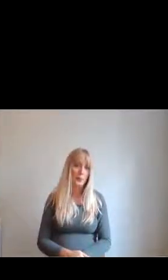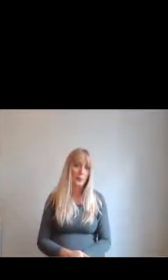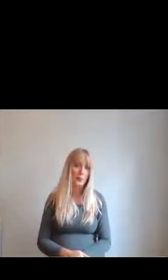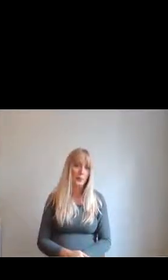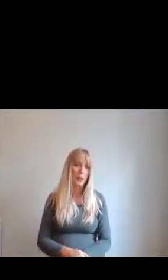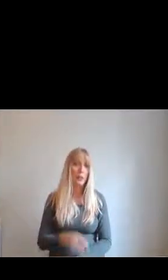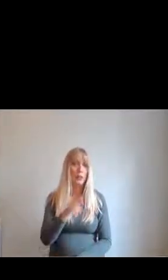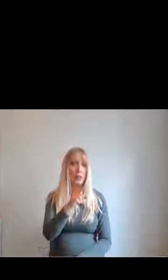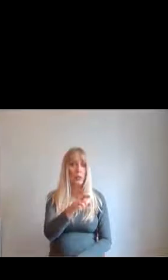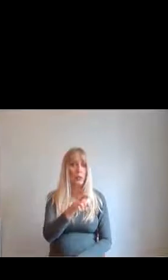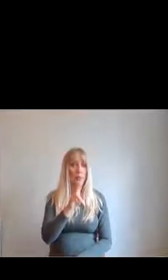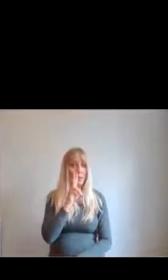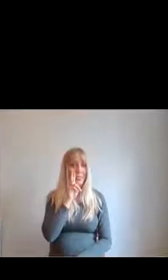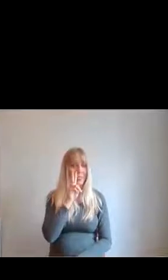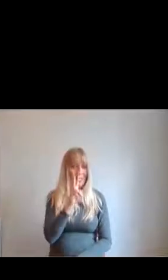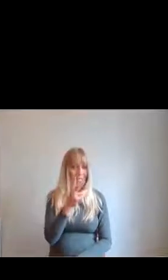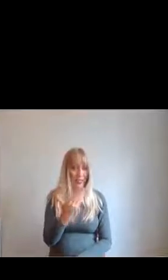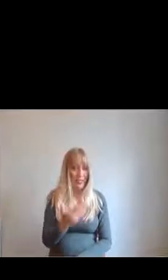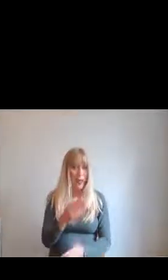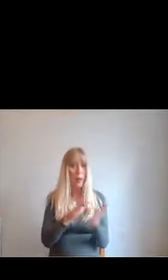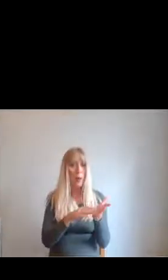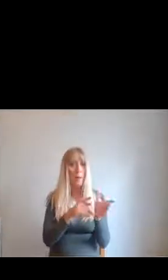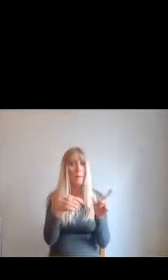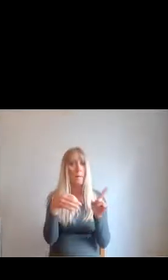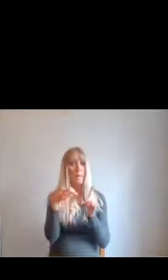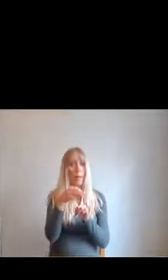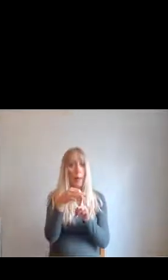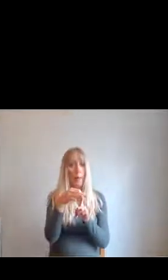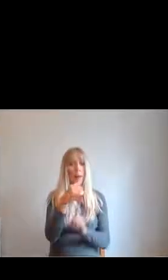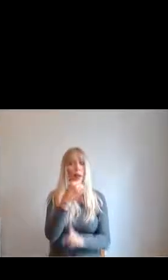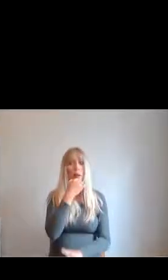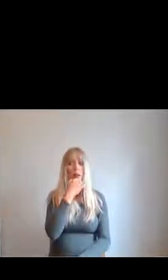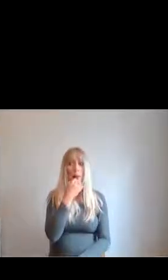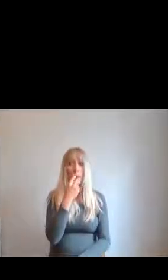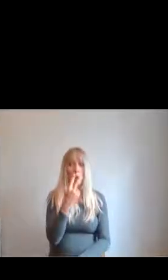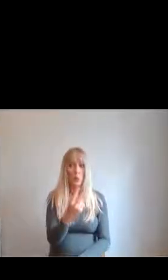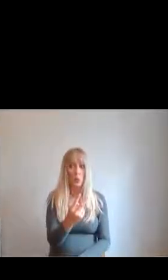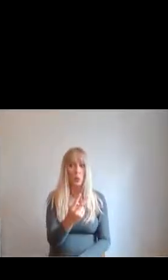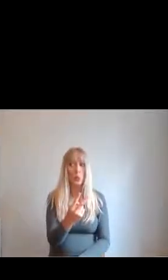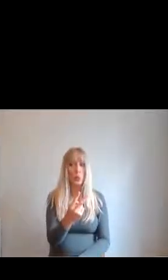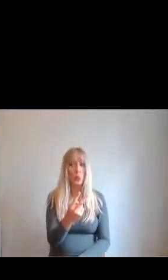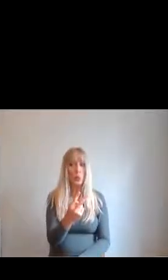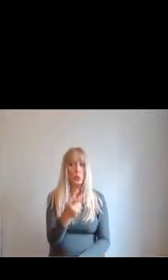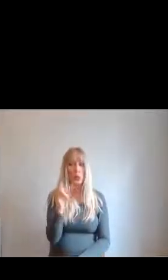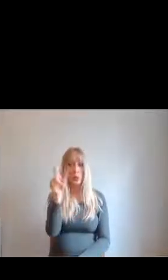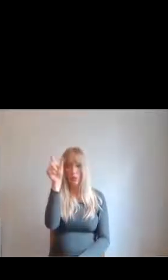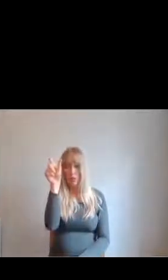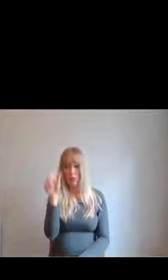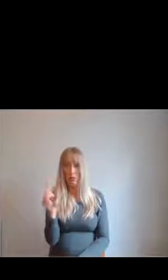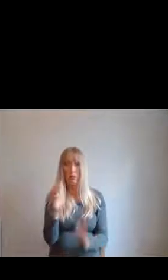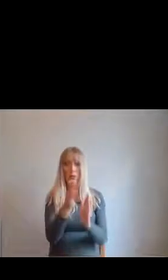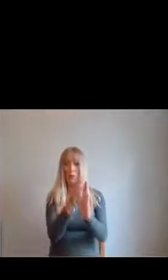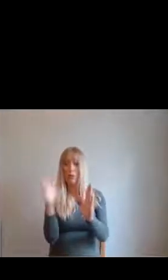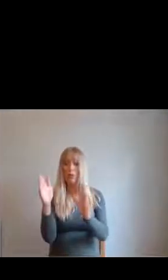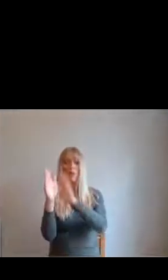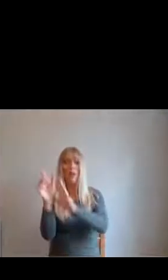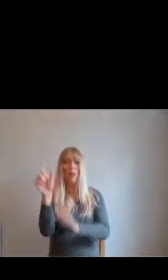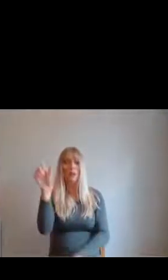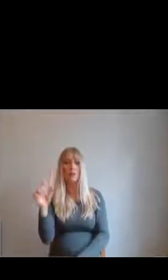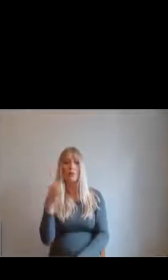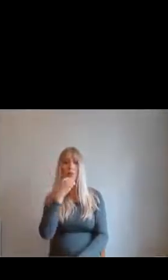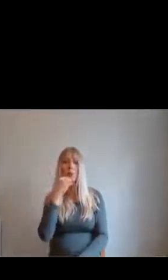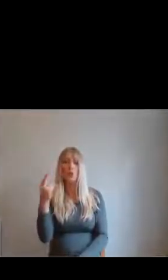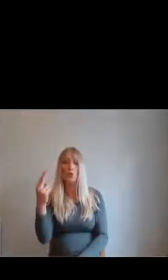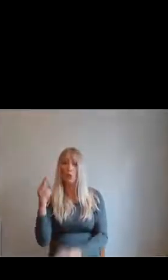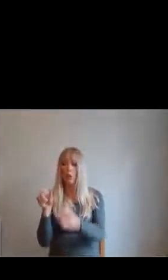So as just mentioned, shown as number 2 on the map on screen, this indicates the proposed new footbridge over